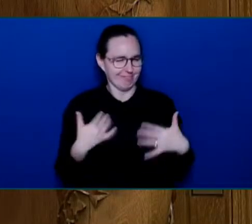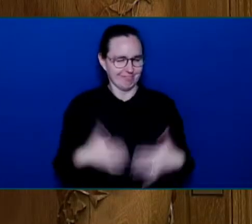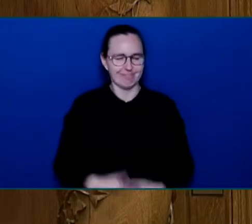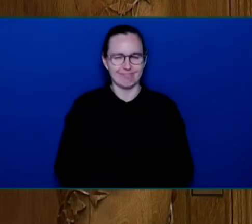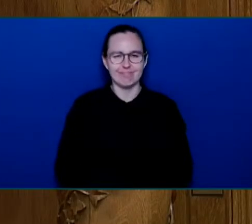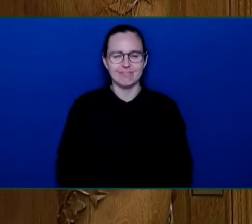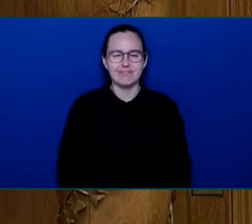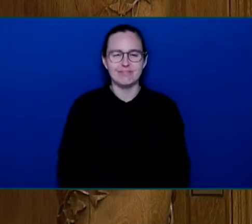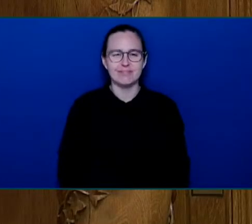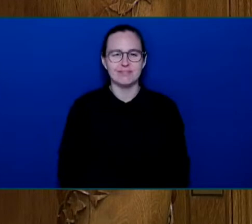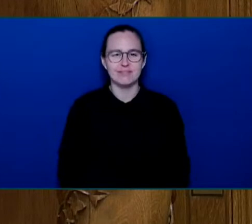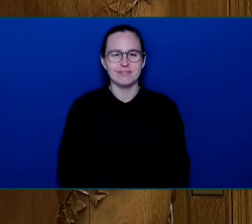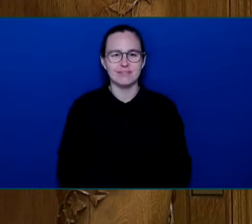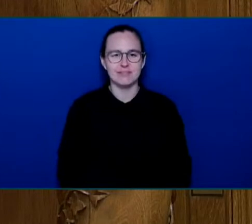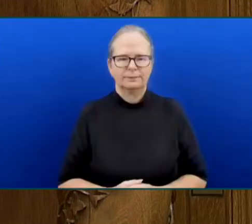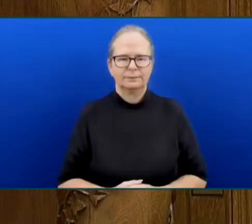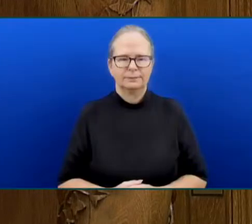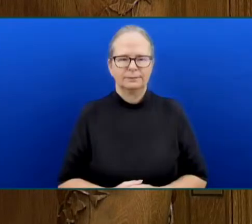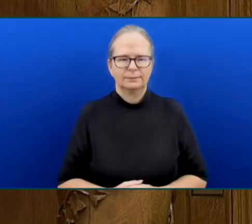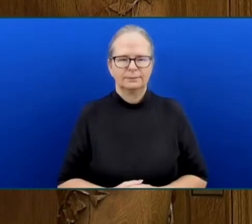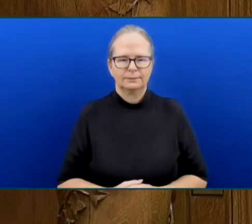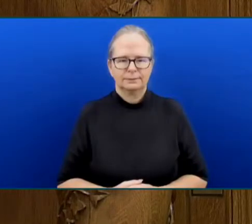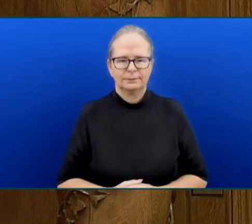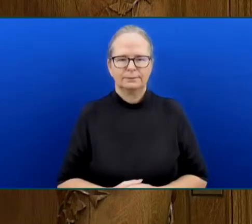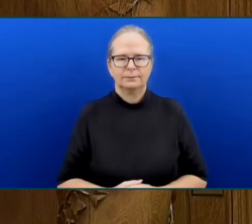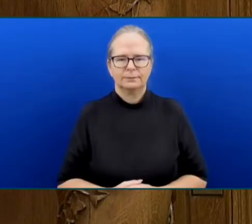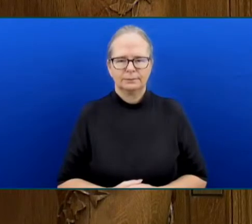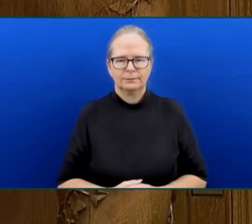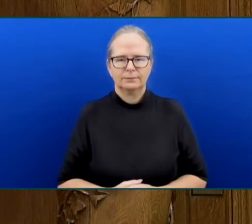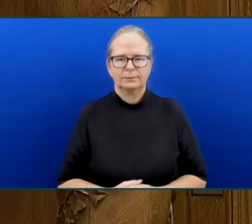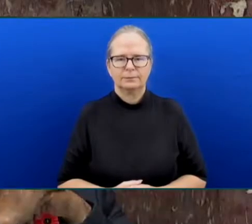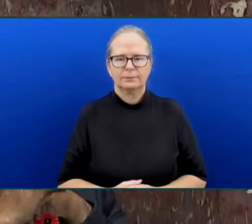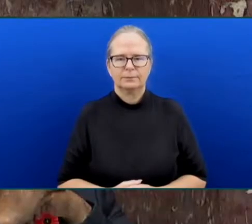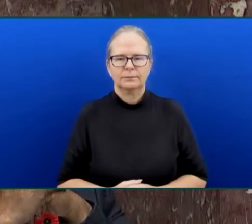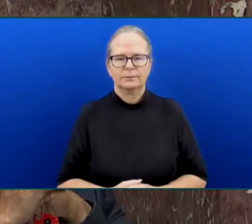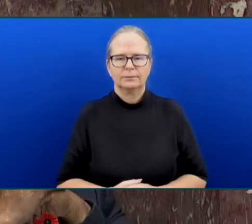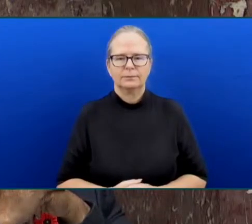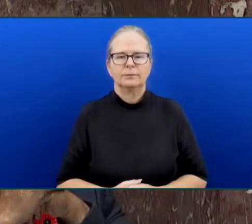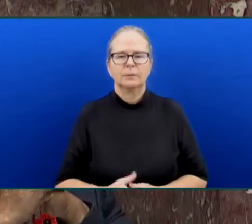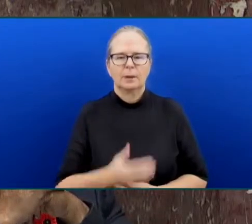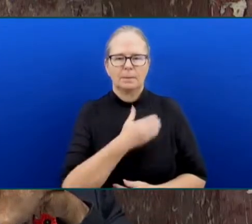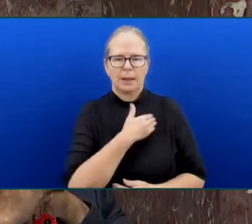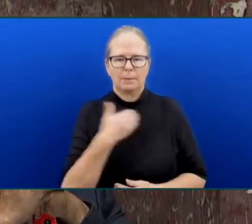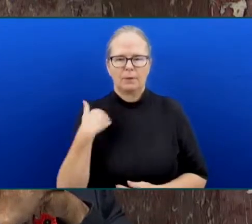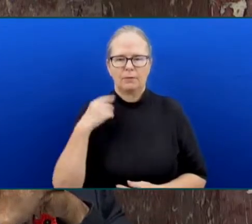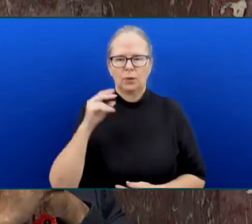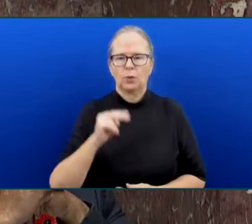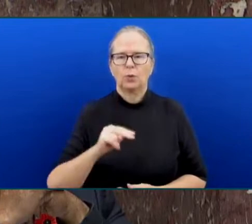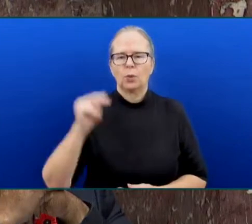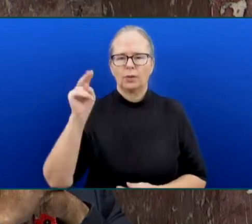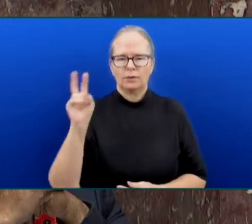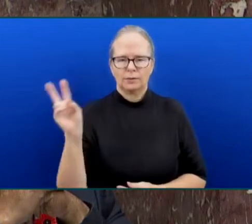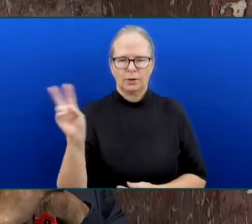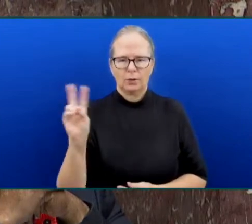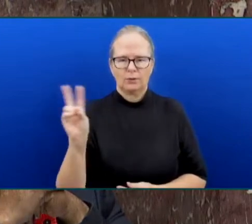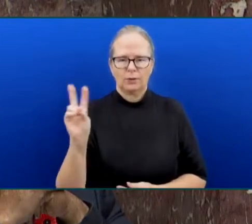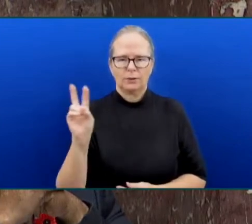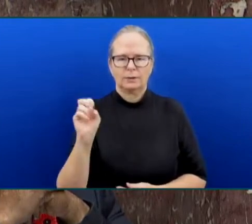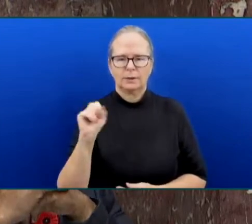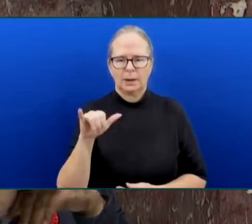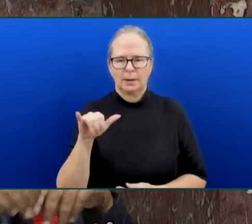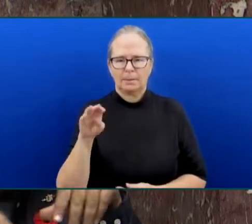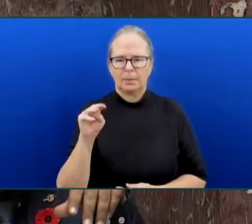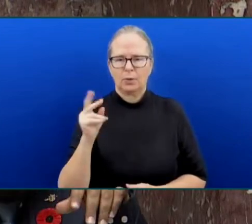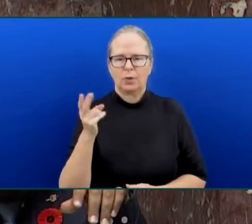Member for North Vancouver Seymour. Thank you, Mr. Speaker. I will begin by acknowledging that I'm speaking from the unceded territories of the